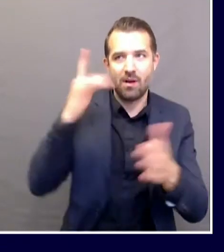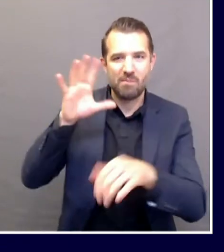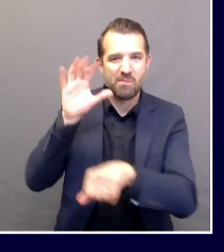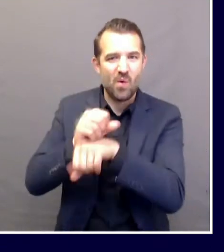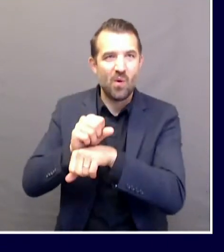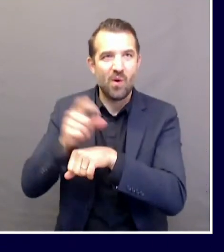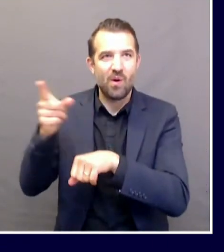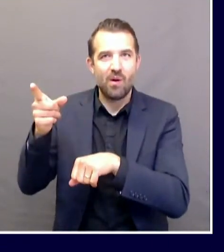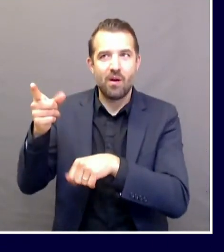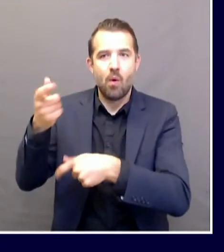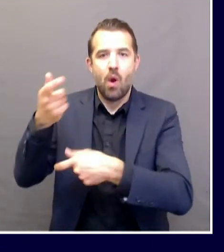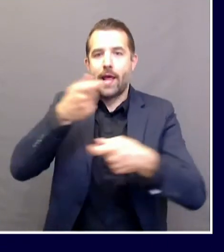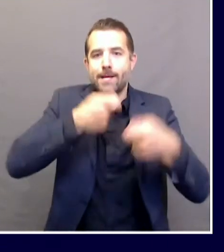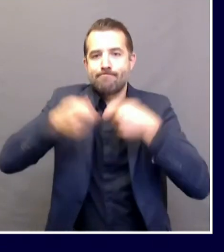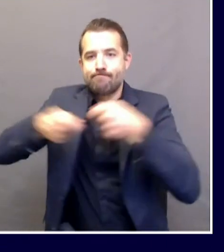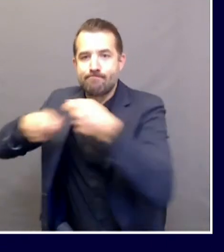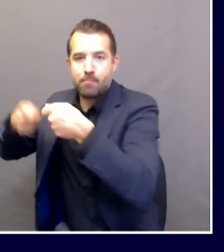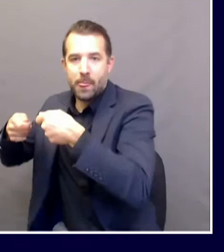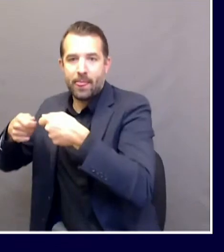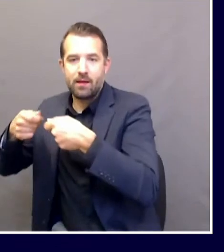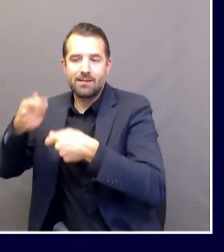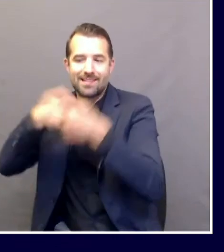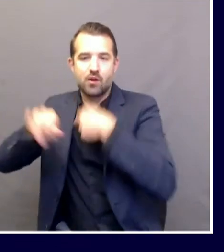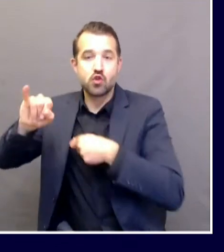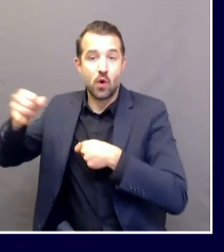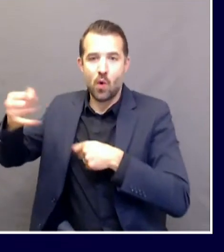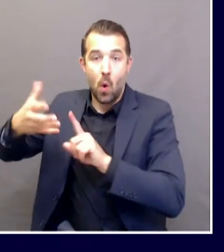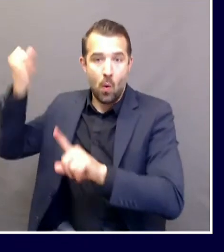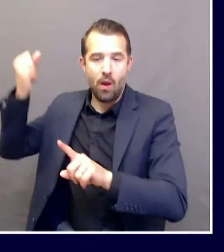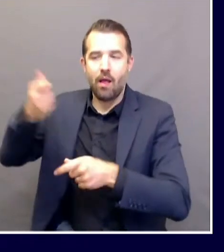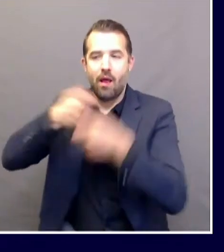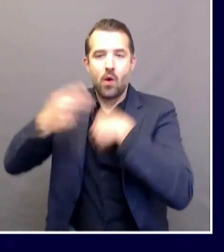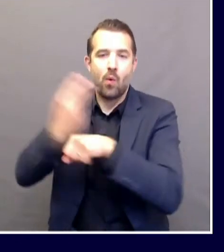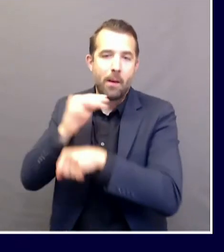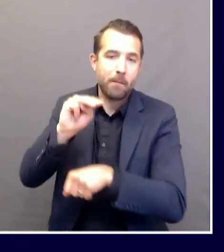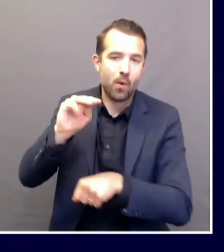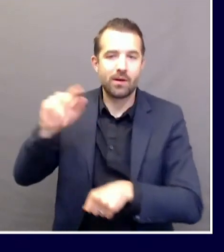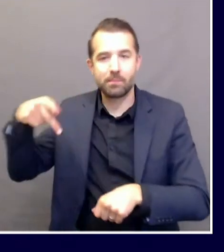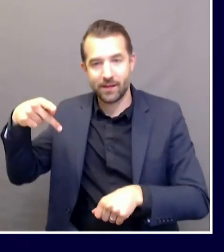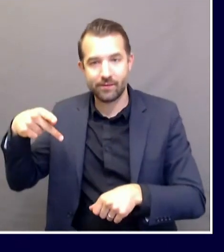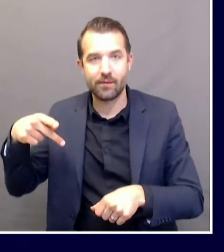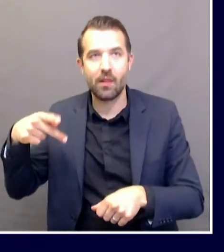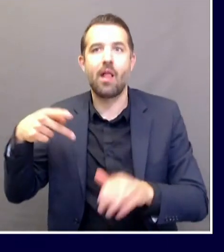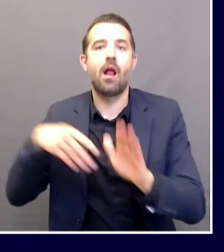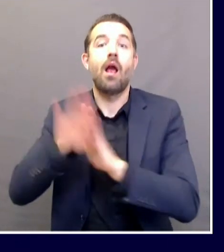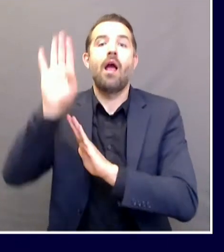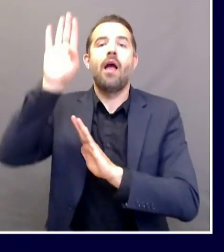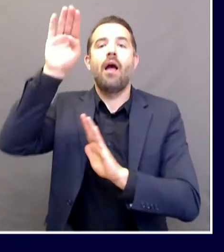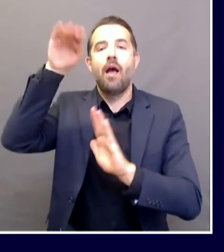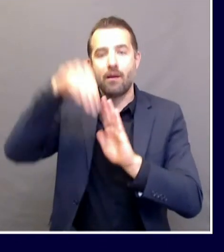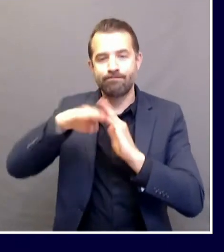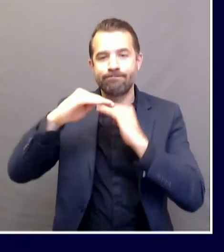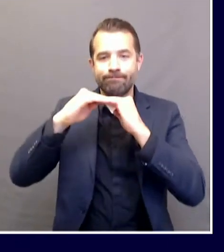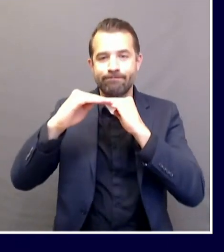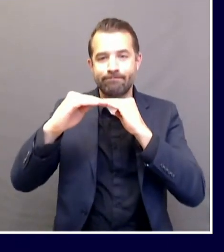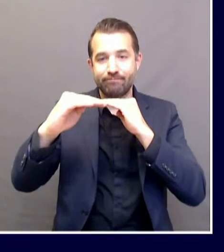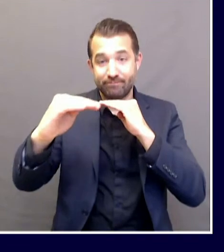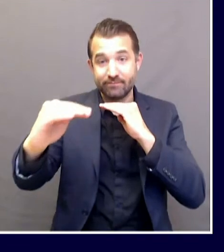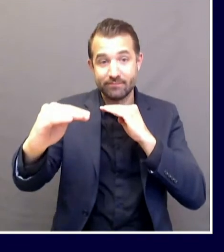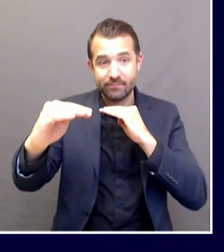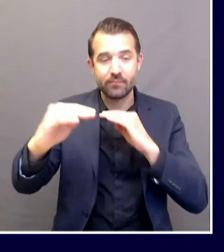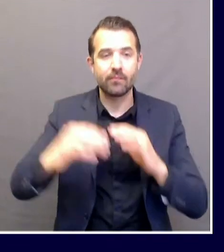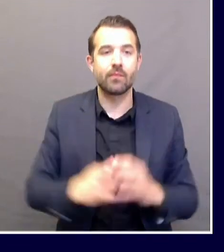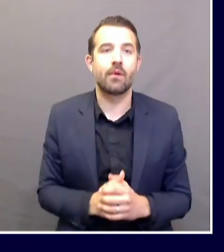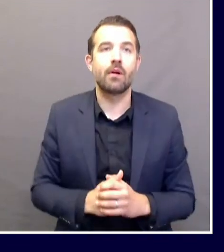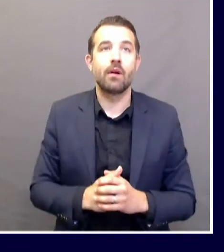Certainly, there's a lot of factors going on at once, so I'm not discounting the possibility of a little bit of softening of demand, but